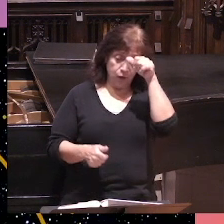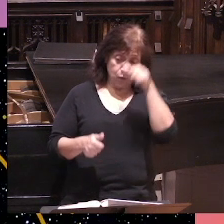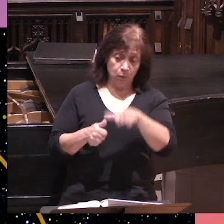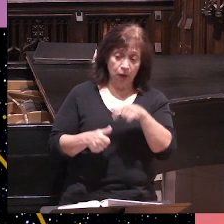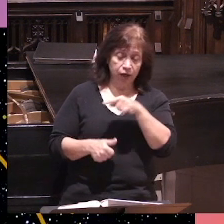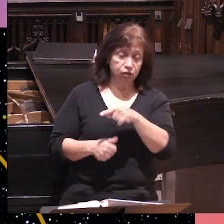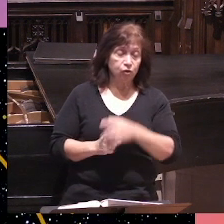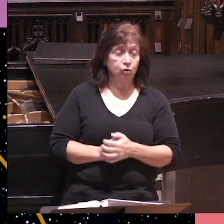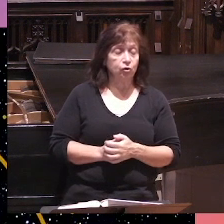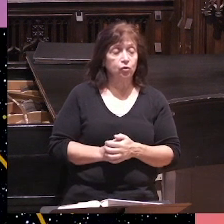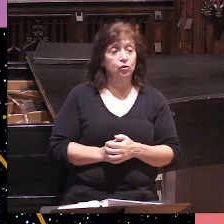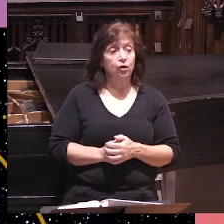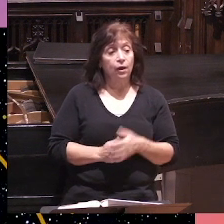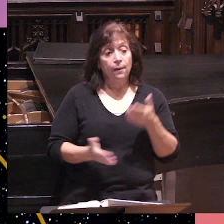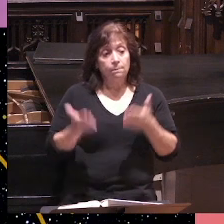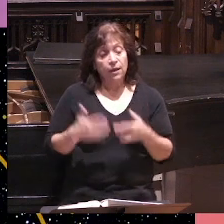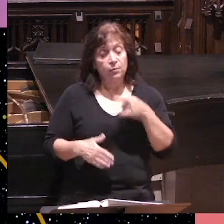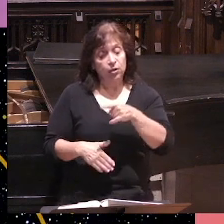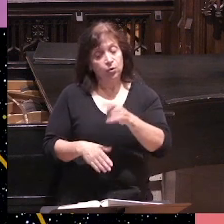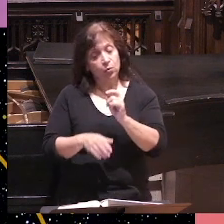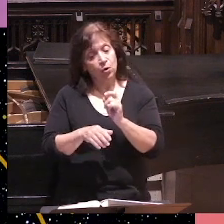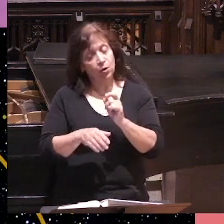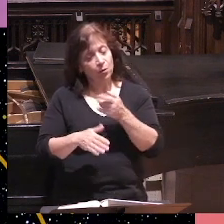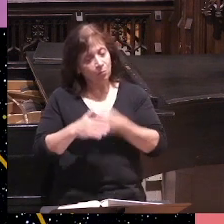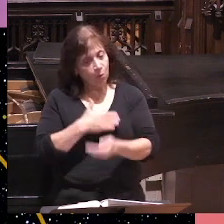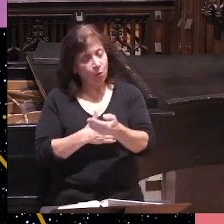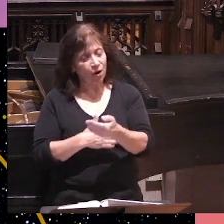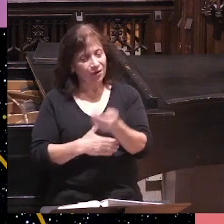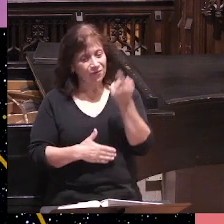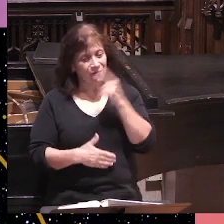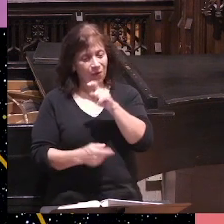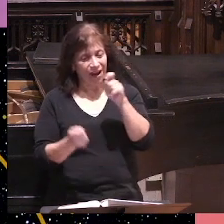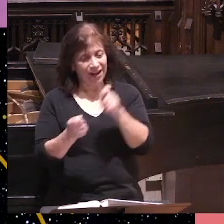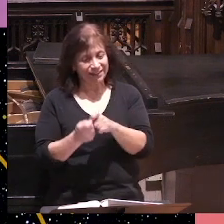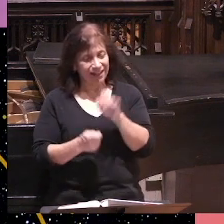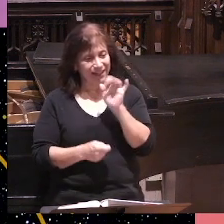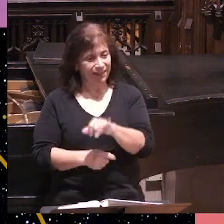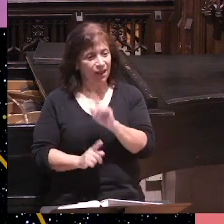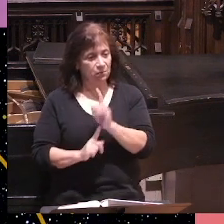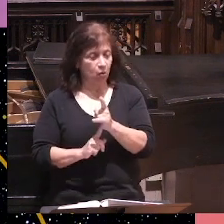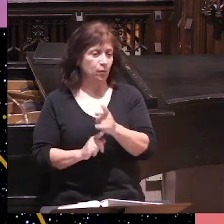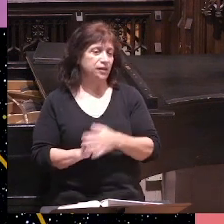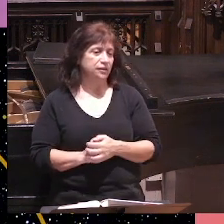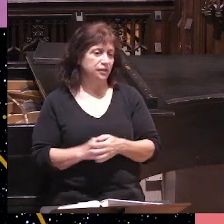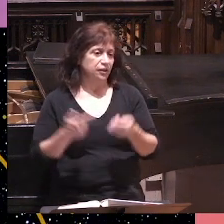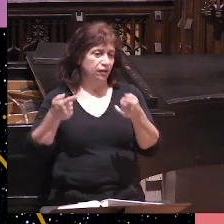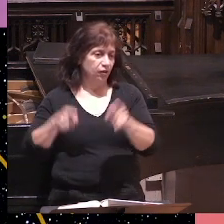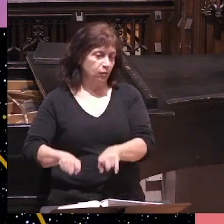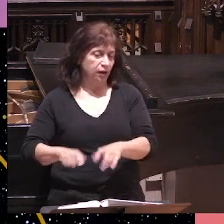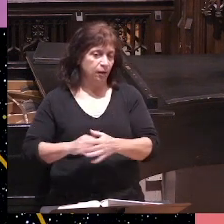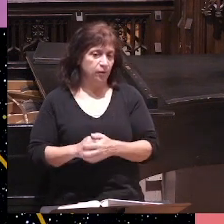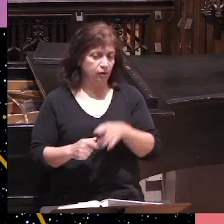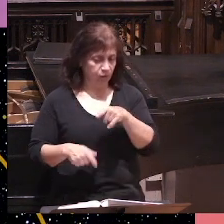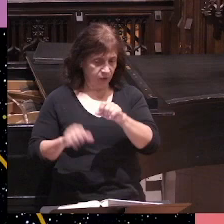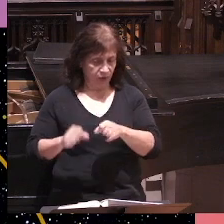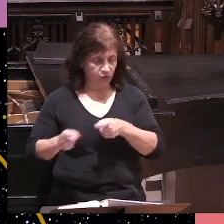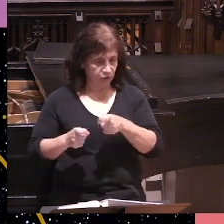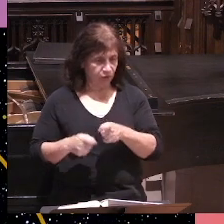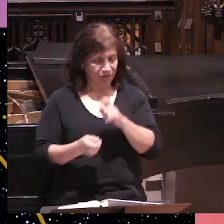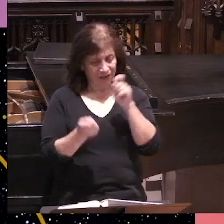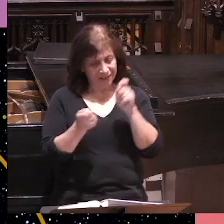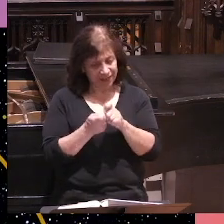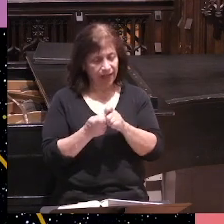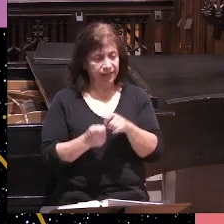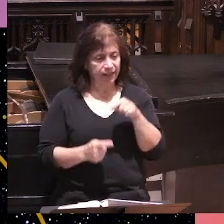reminds her that maybe she was created for exactly that moment in time, for